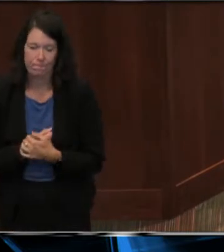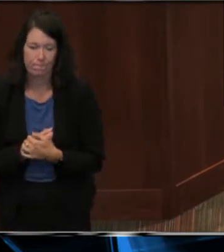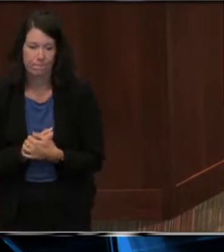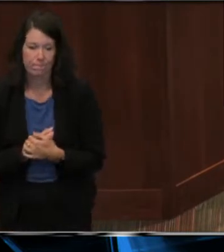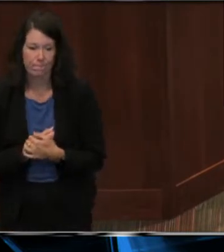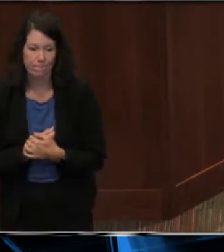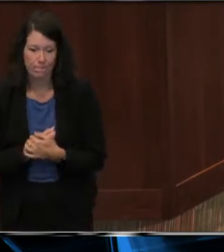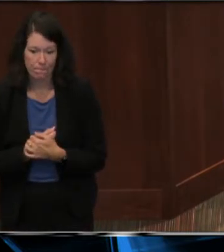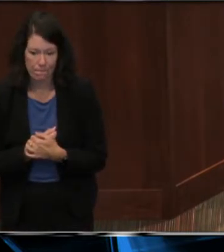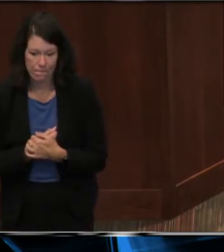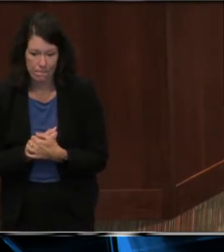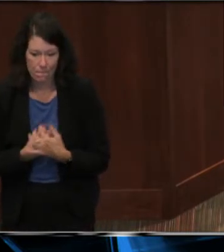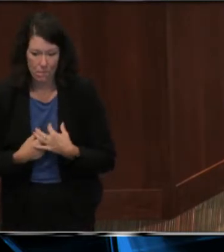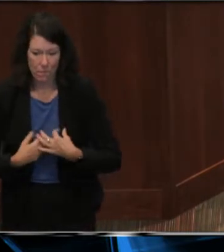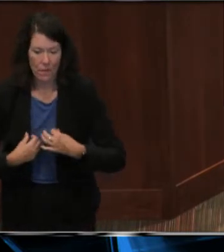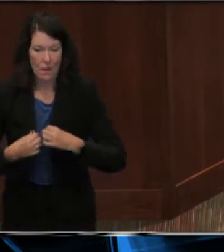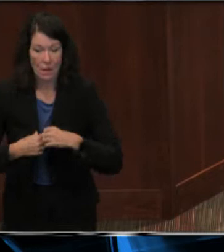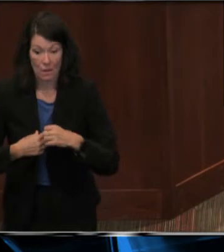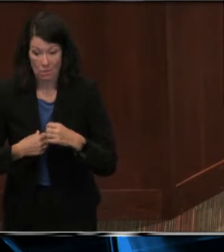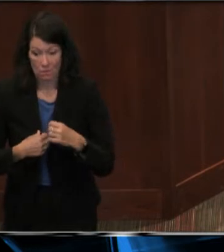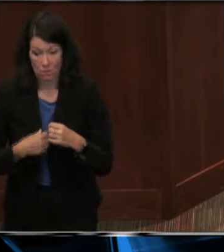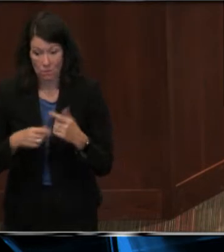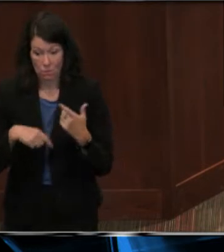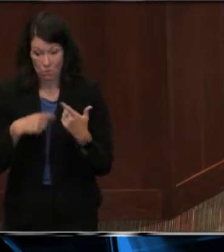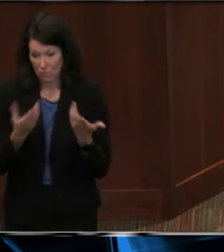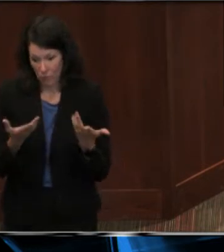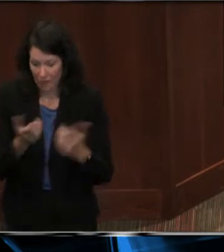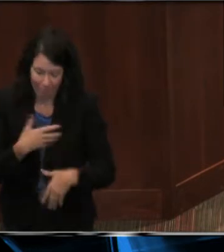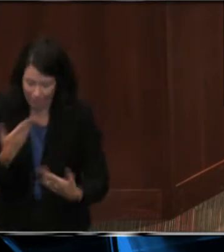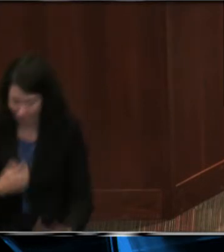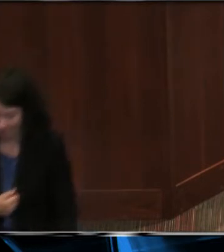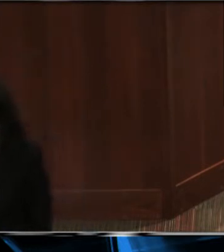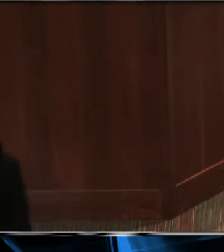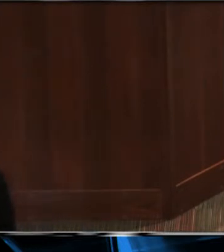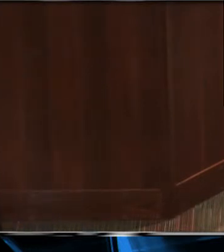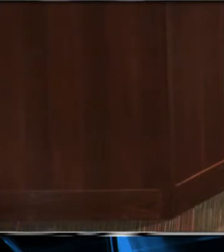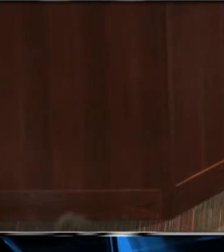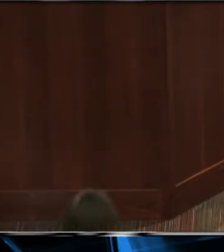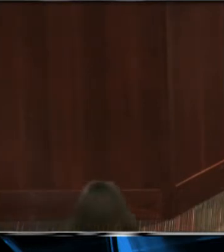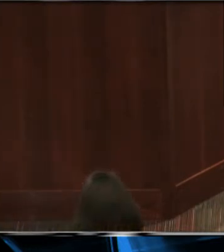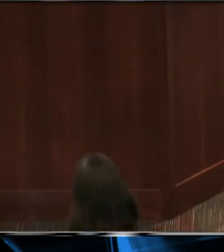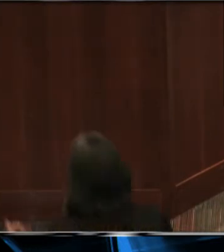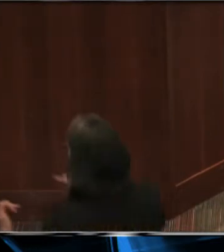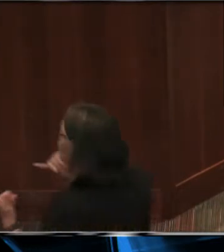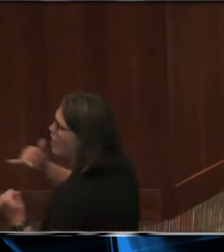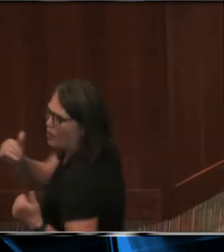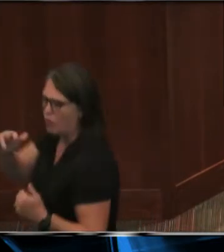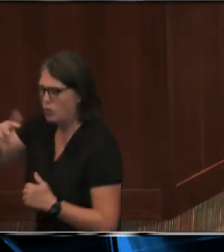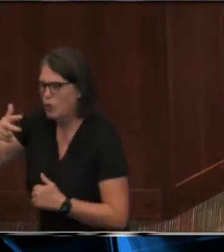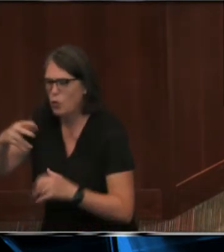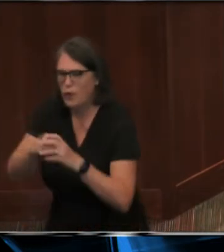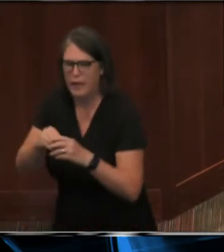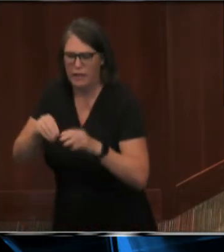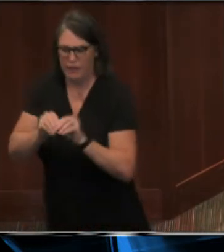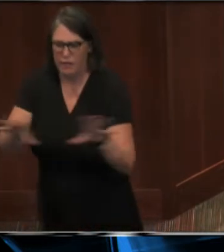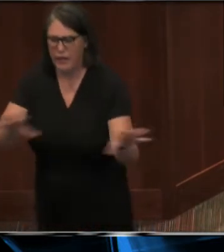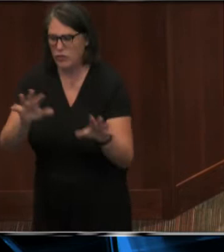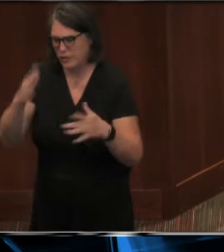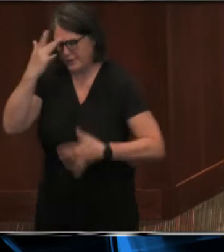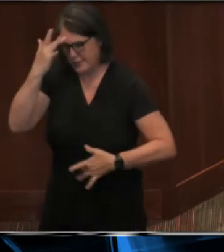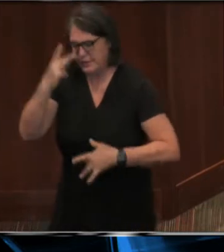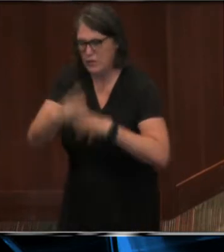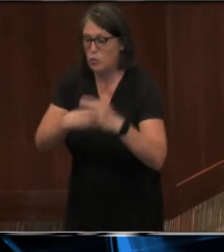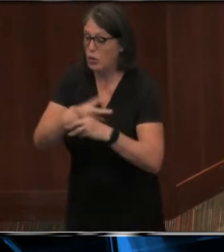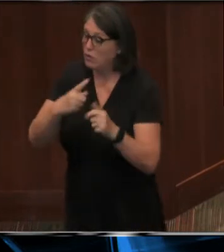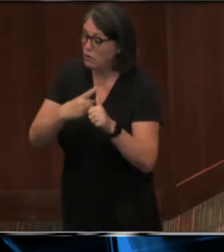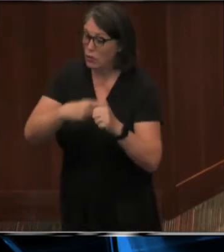when we look at what are our options at this point to address COVID, there really are 3 that we think of in the infectious disease world. The first is